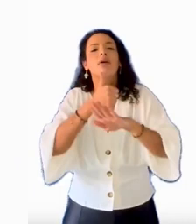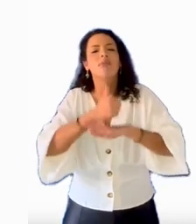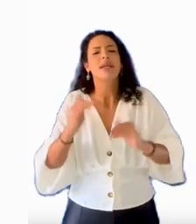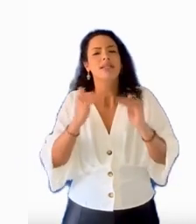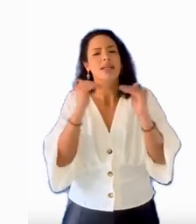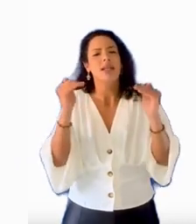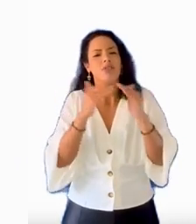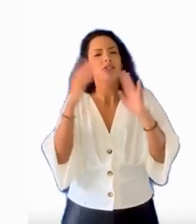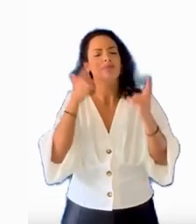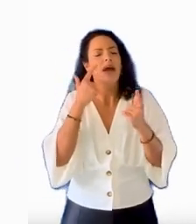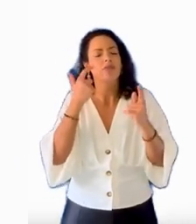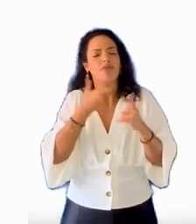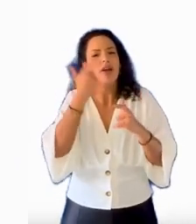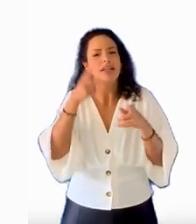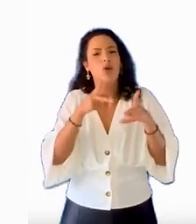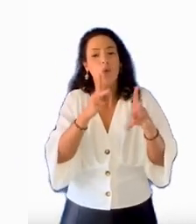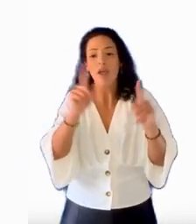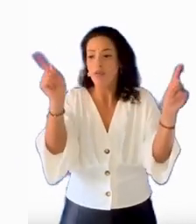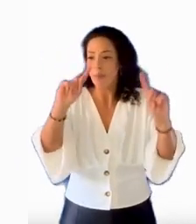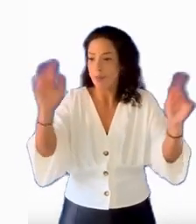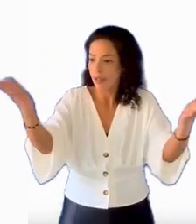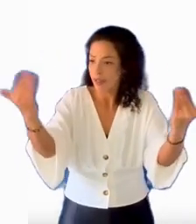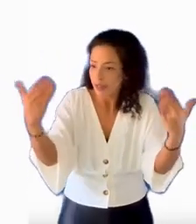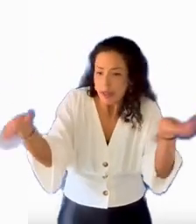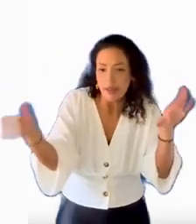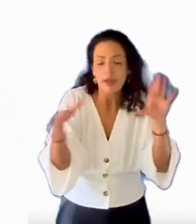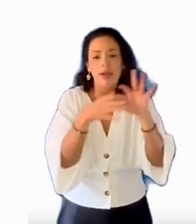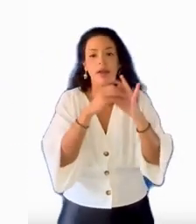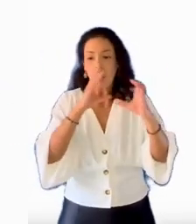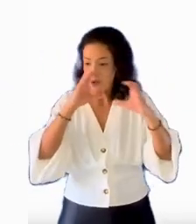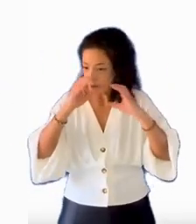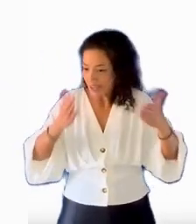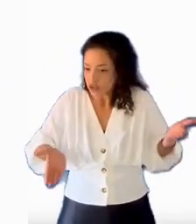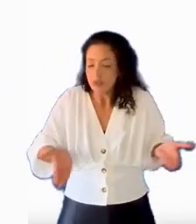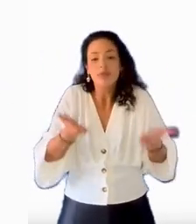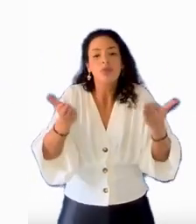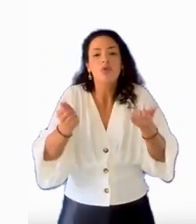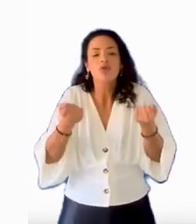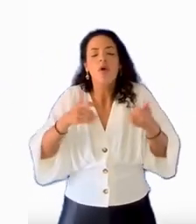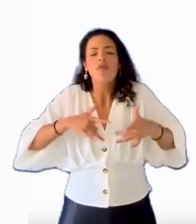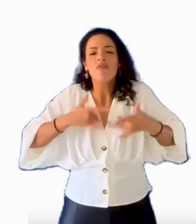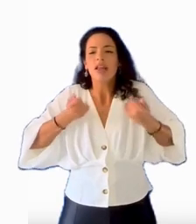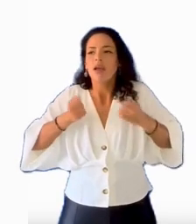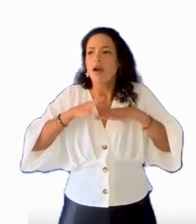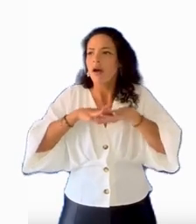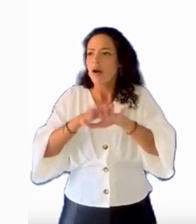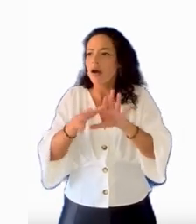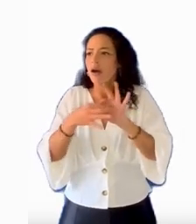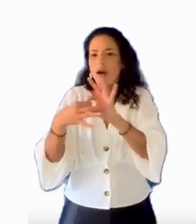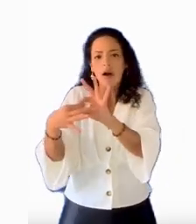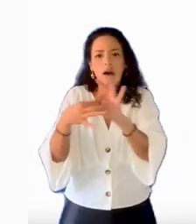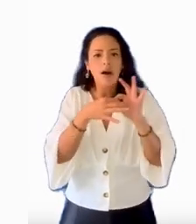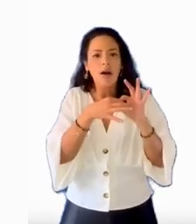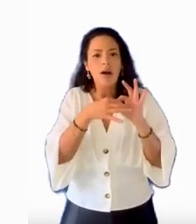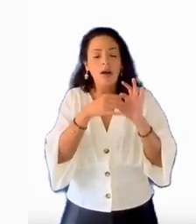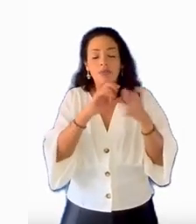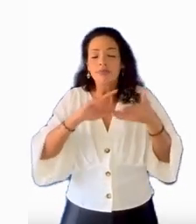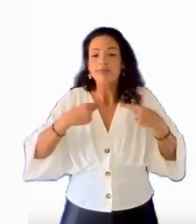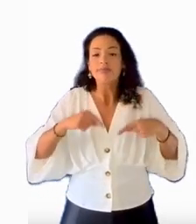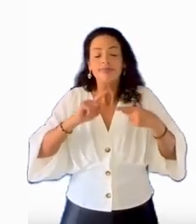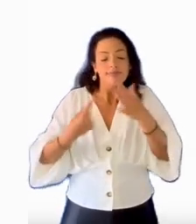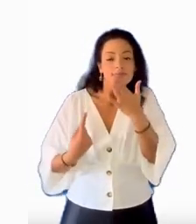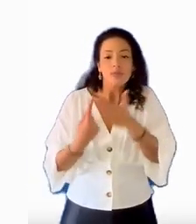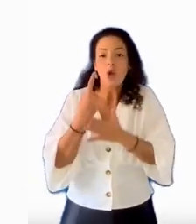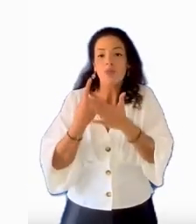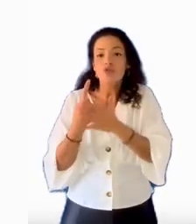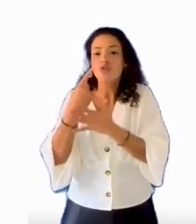about finding ways of bringing people together, encouraging communication and fostering a sense of cohesion. This allows opportunities for collective